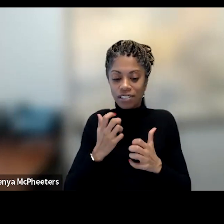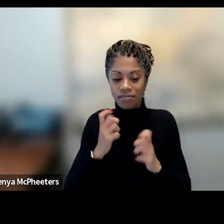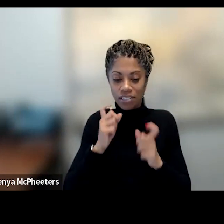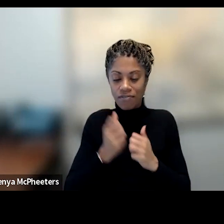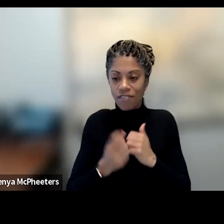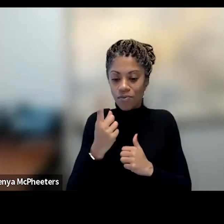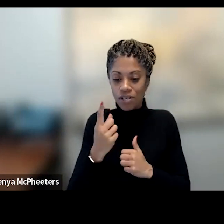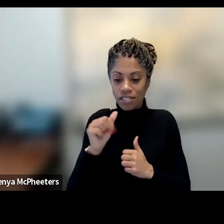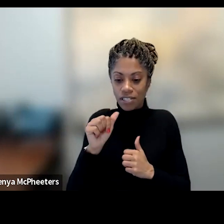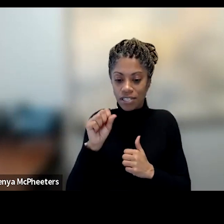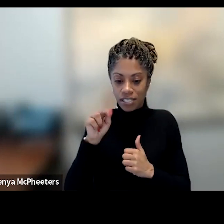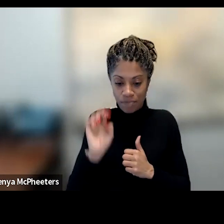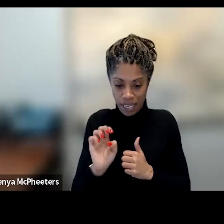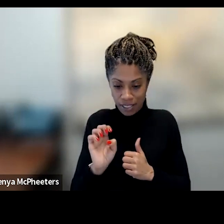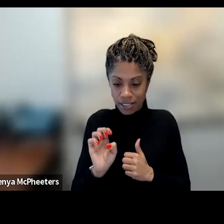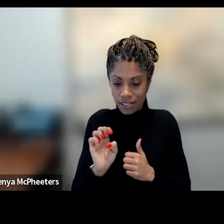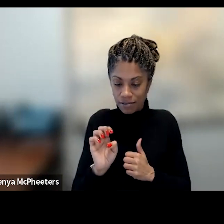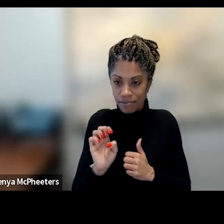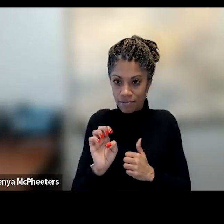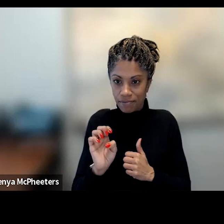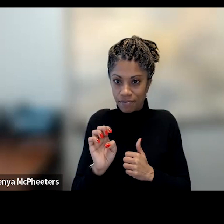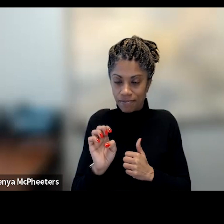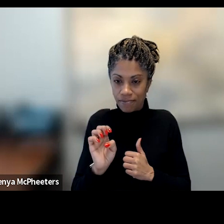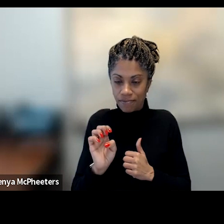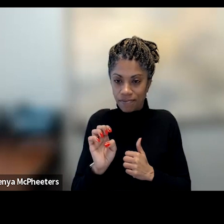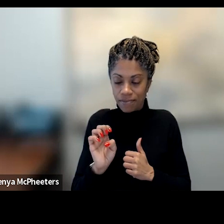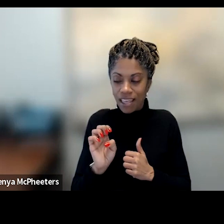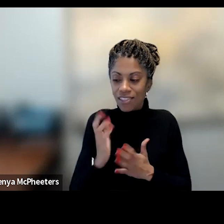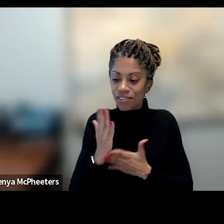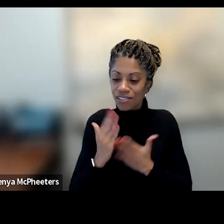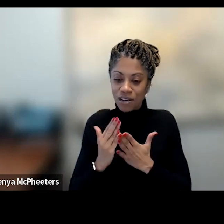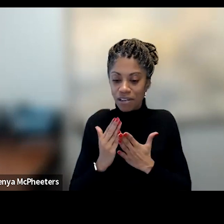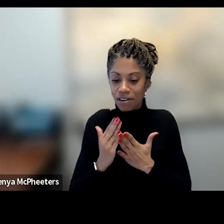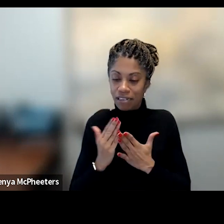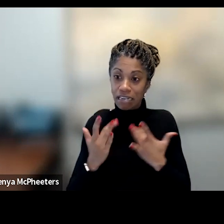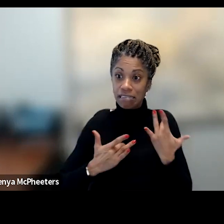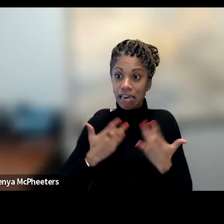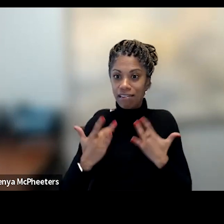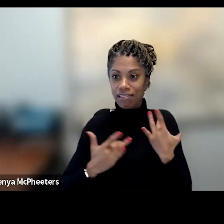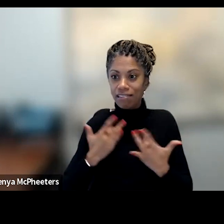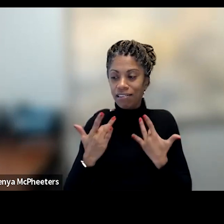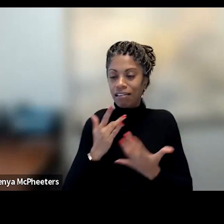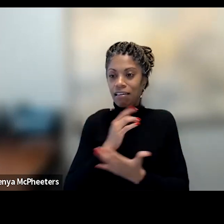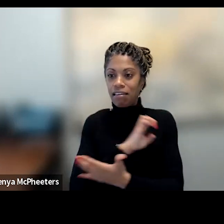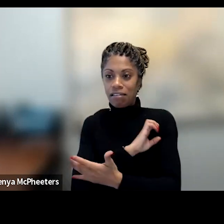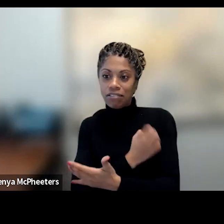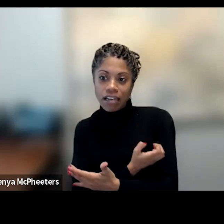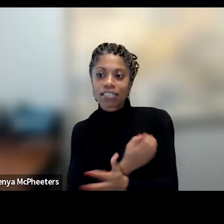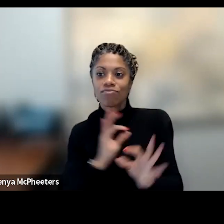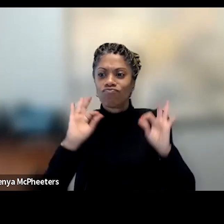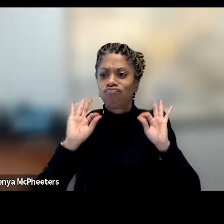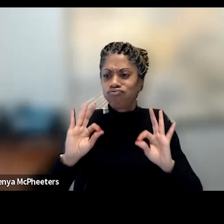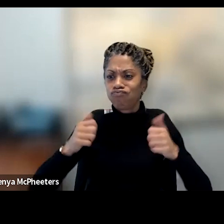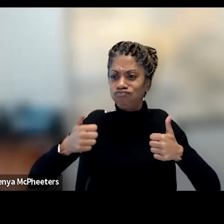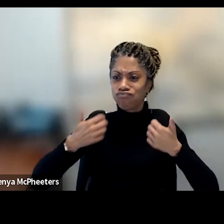the chat, and a lot of people, there's a few that are excited and energized, but there's a lot of you who are cold, who are